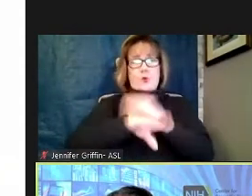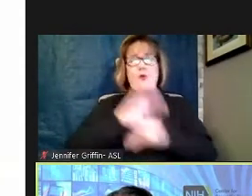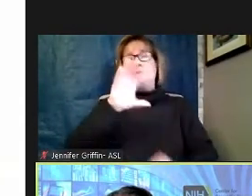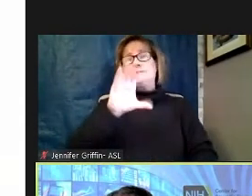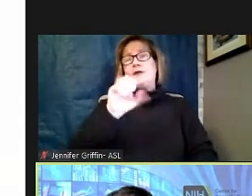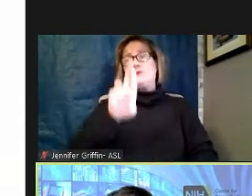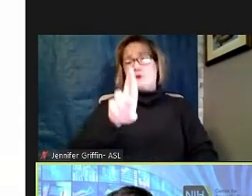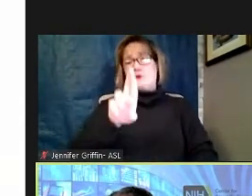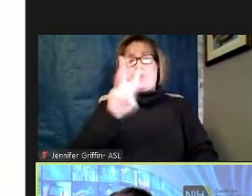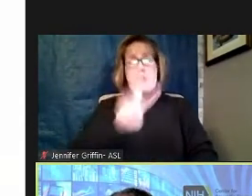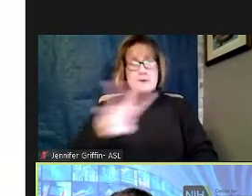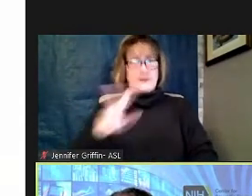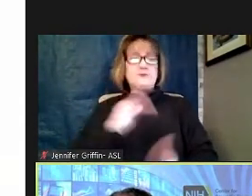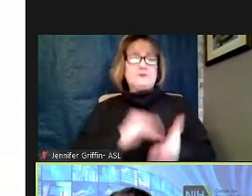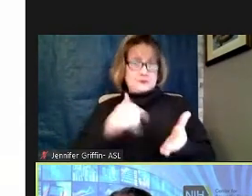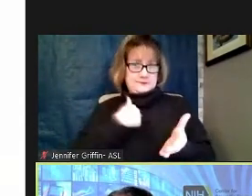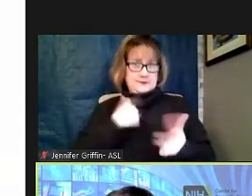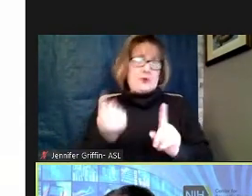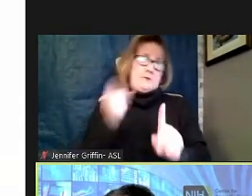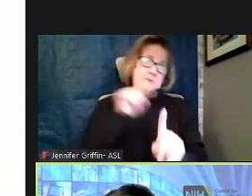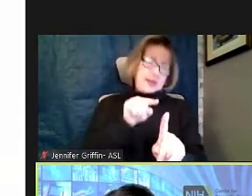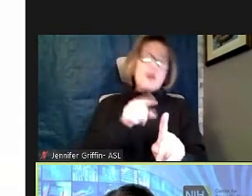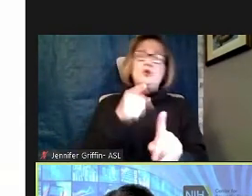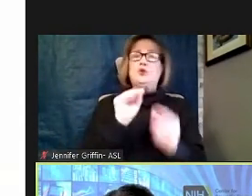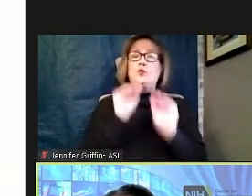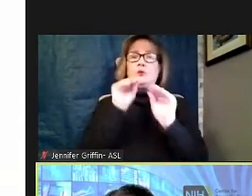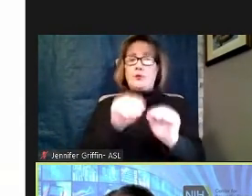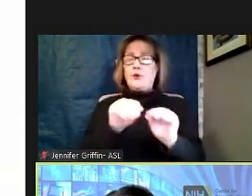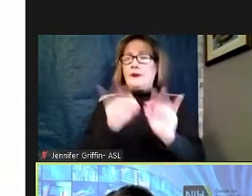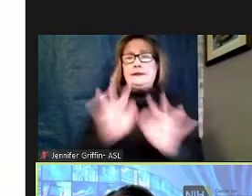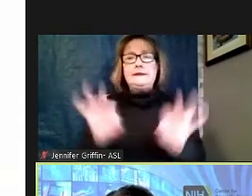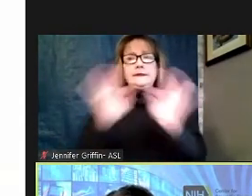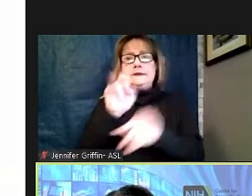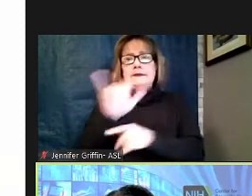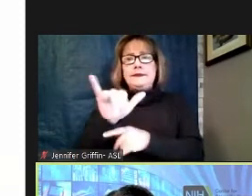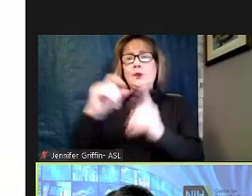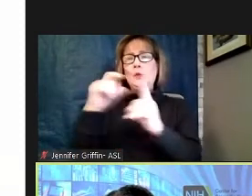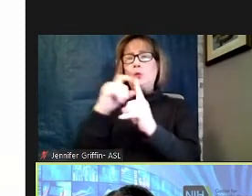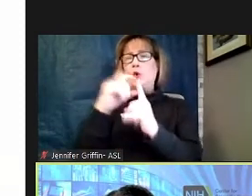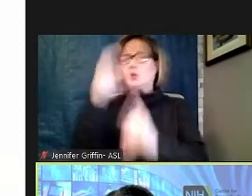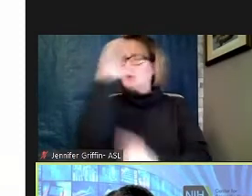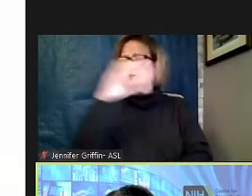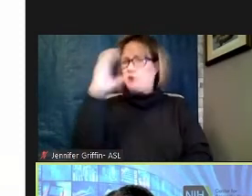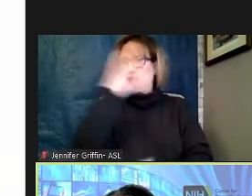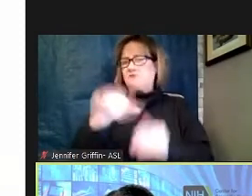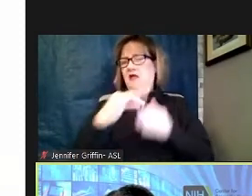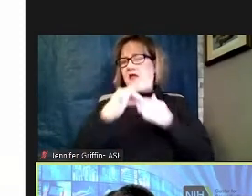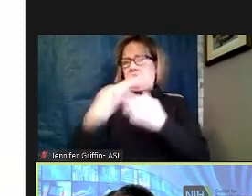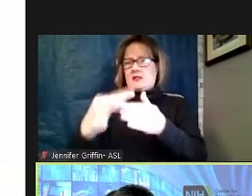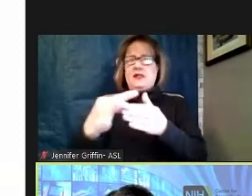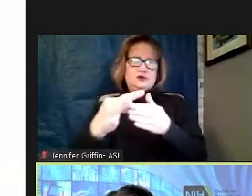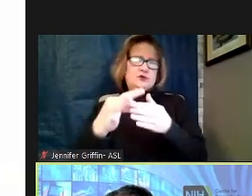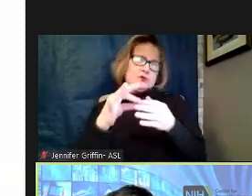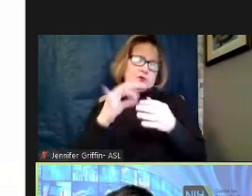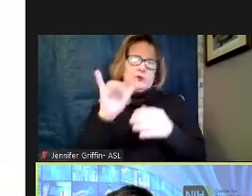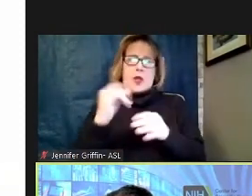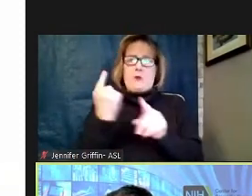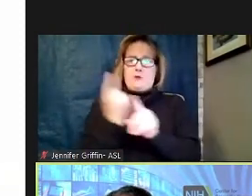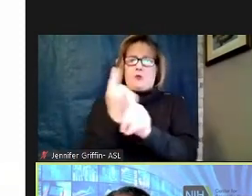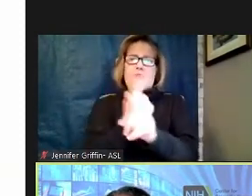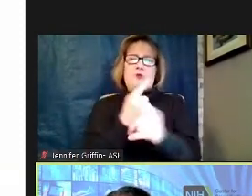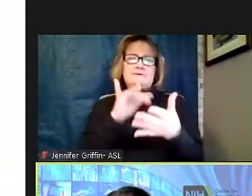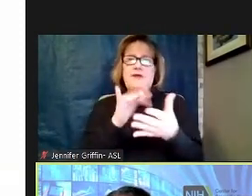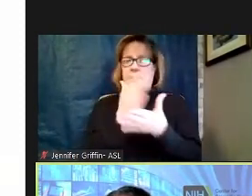website, excuse me, and you put keywords in, you can do a keyword search that could lead you to an appropriate study